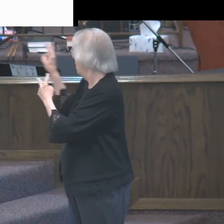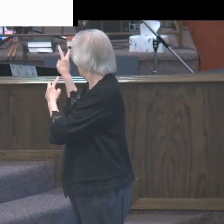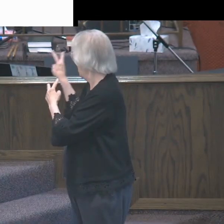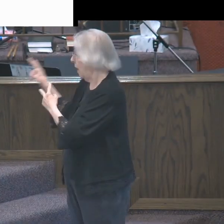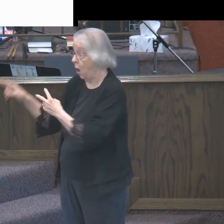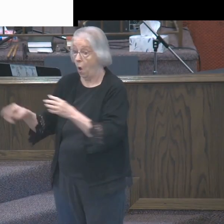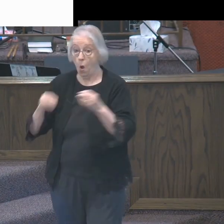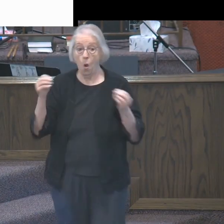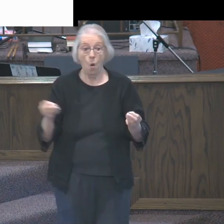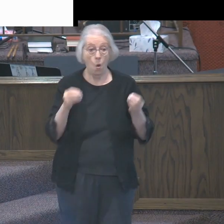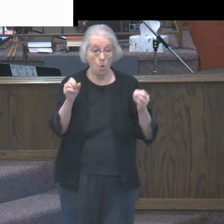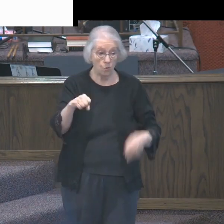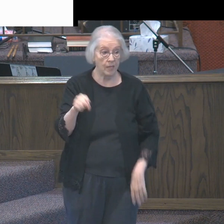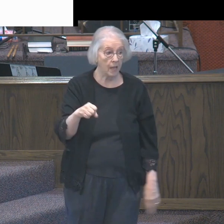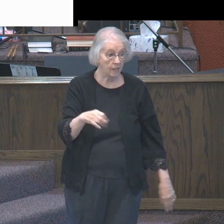without